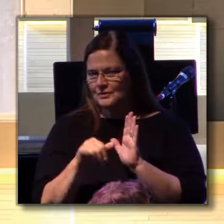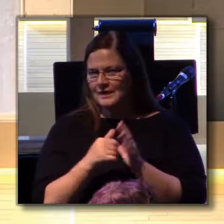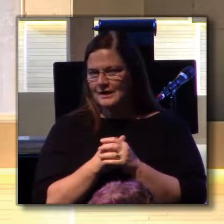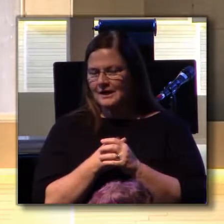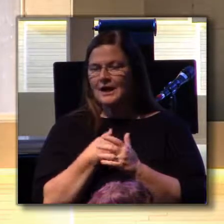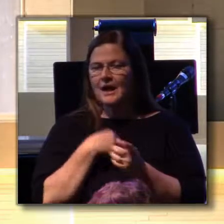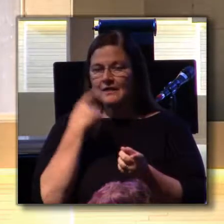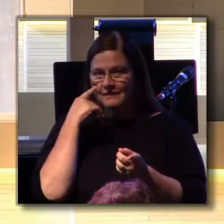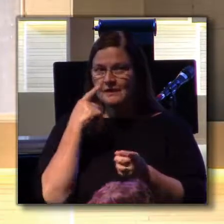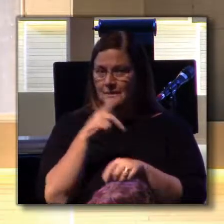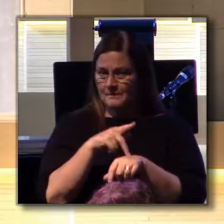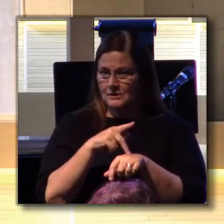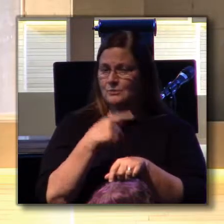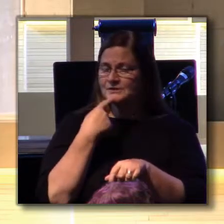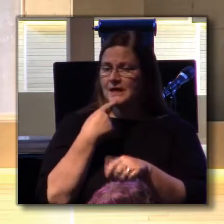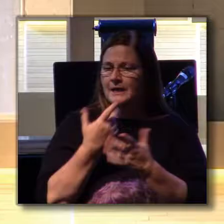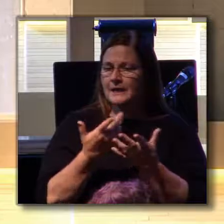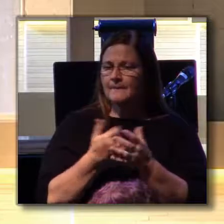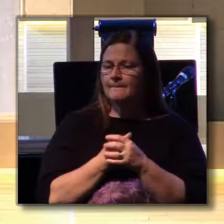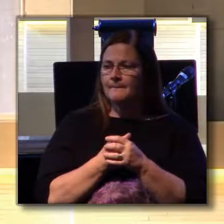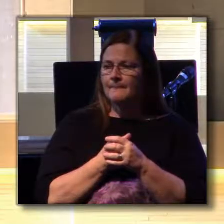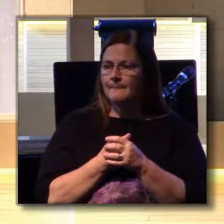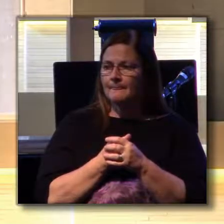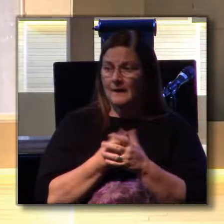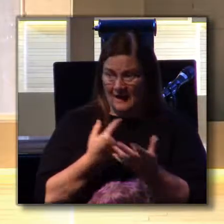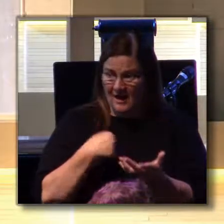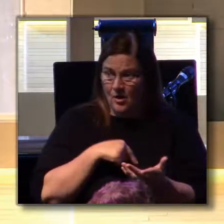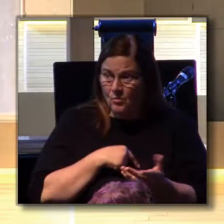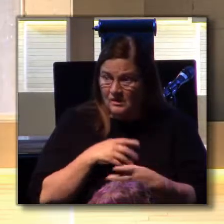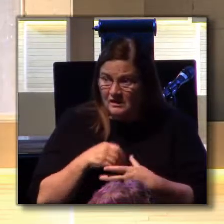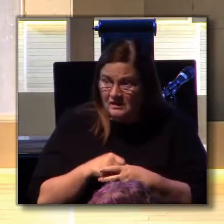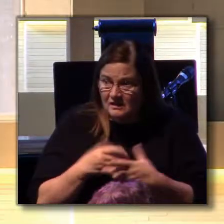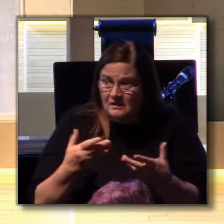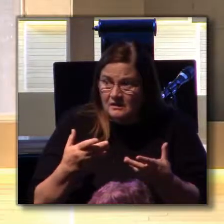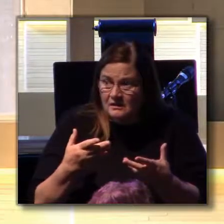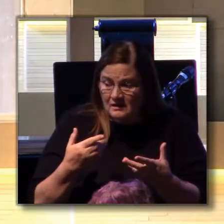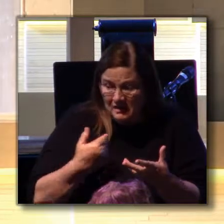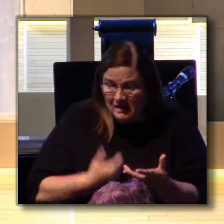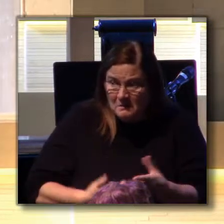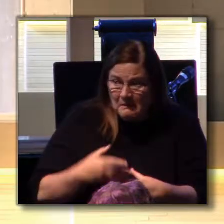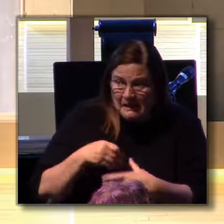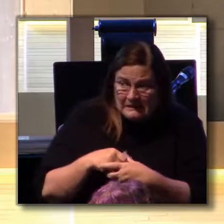what? Are we in? Am I in?